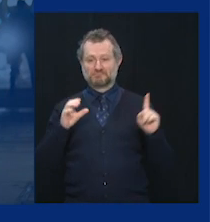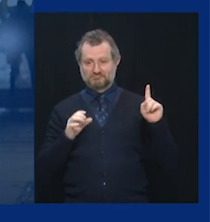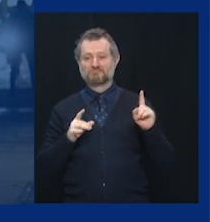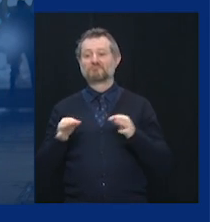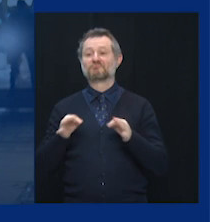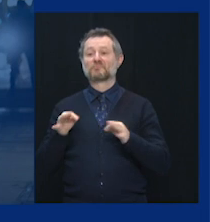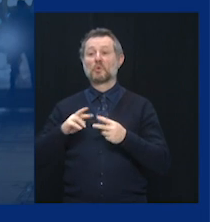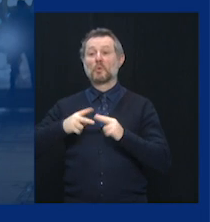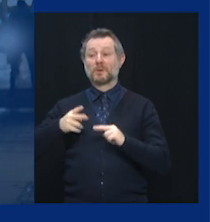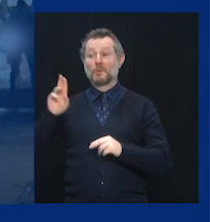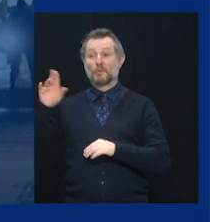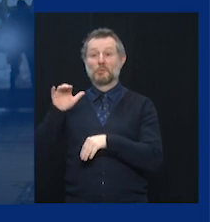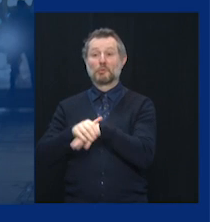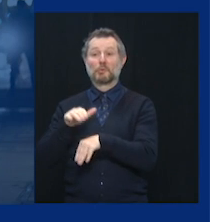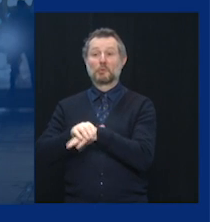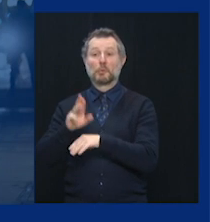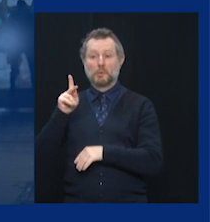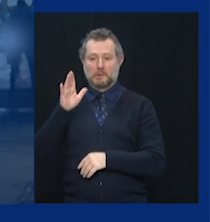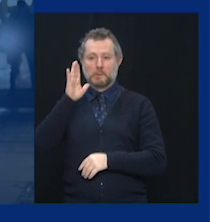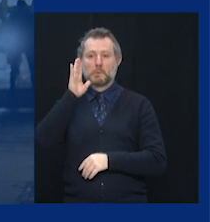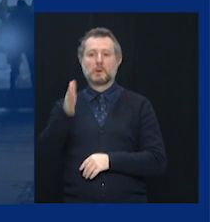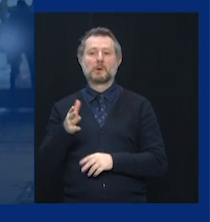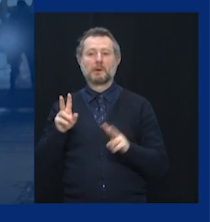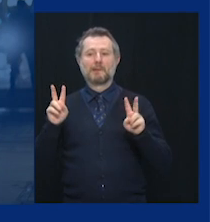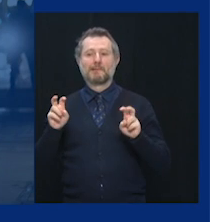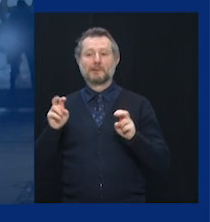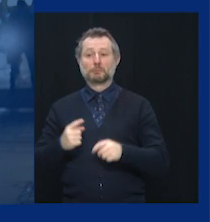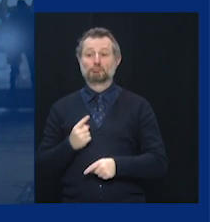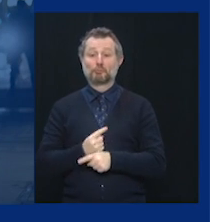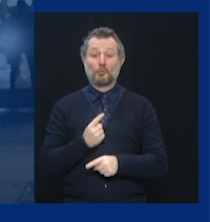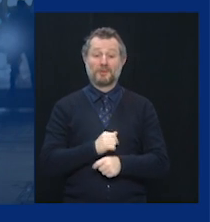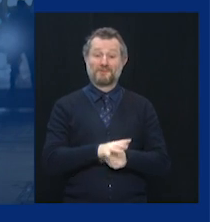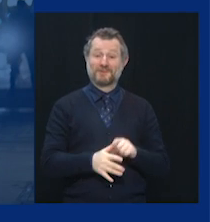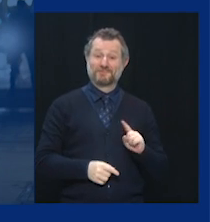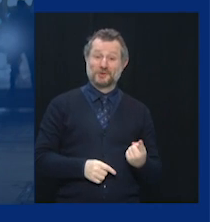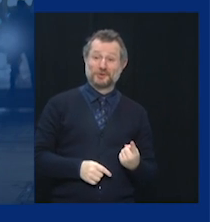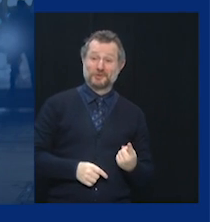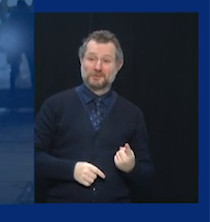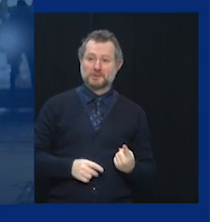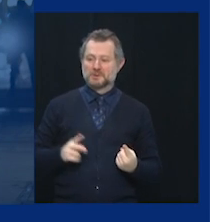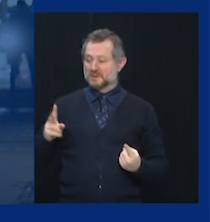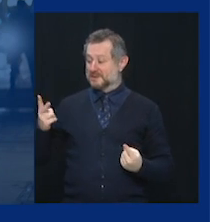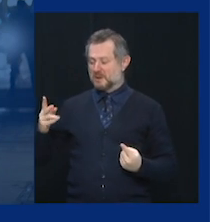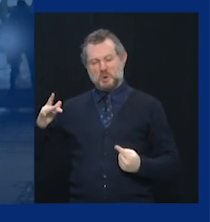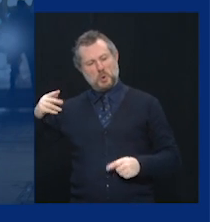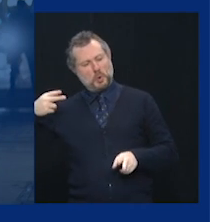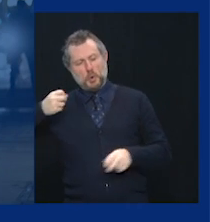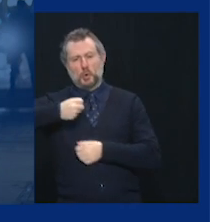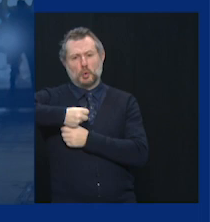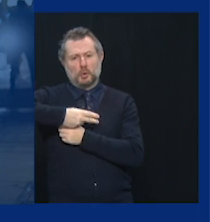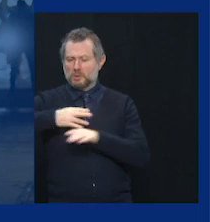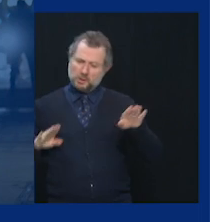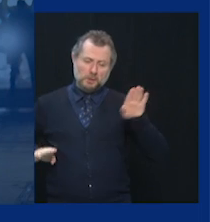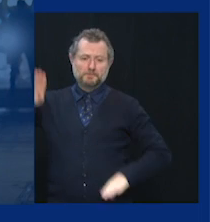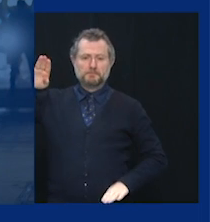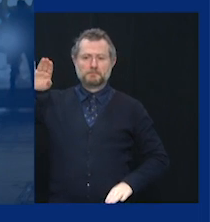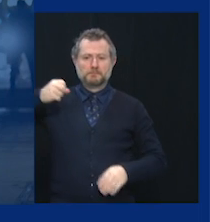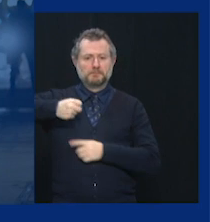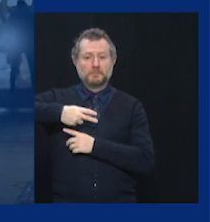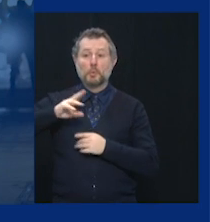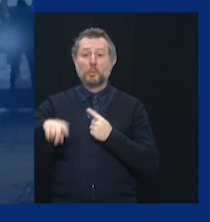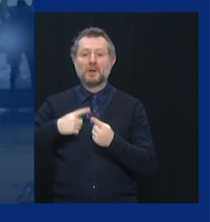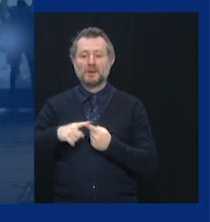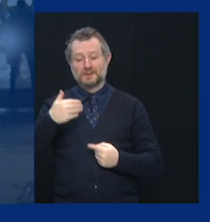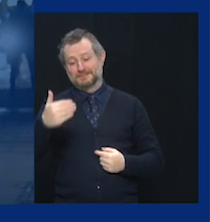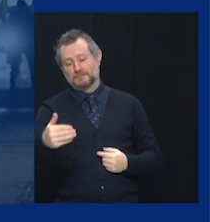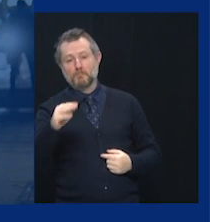overtake the COVID-19 strain by March. That's how quickly this